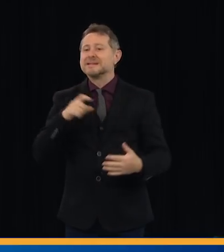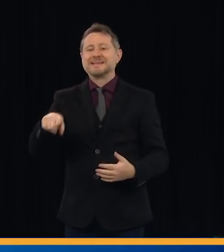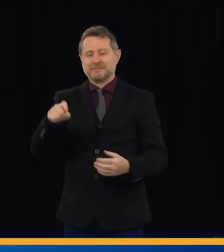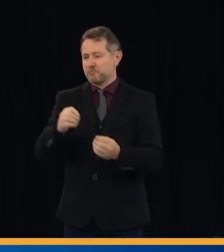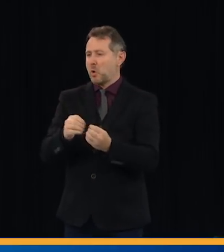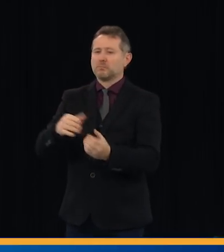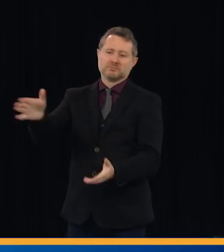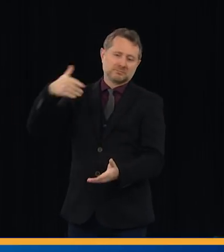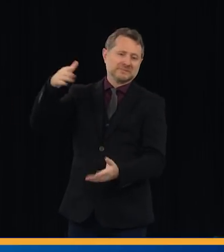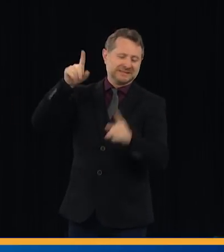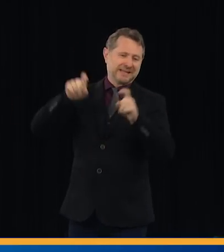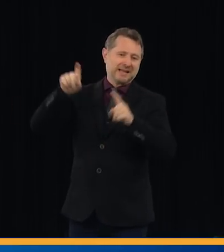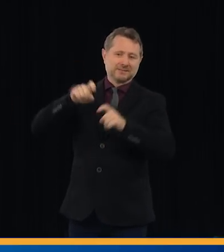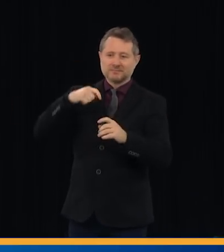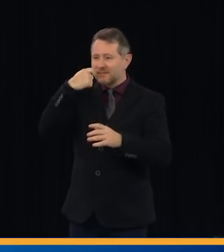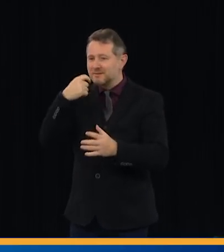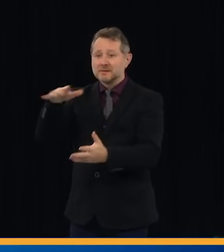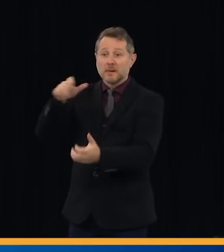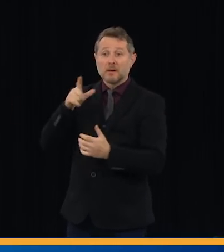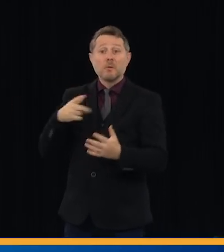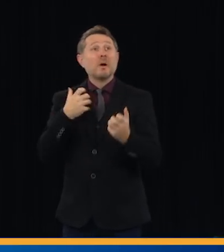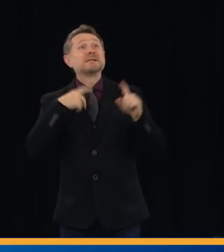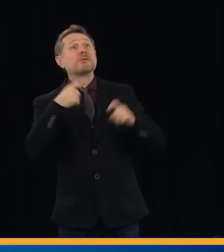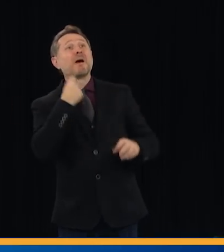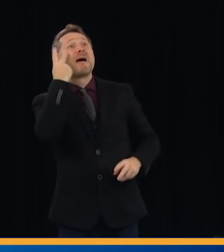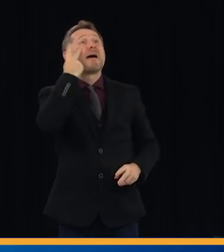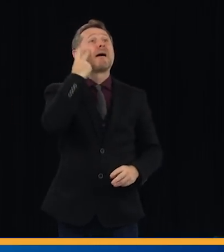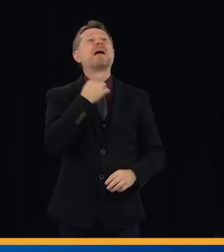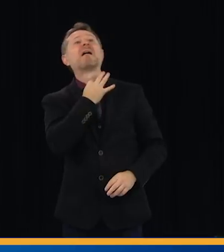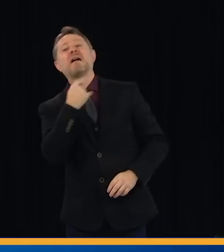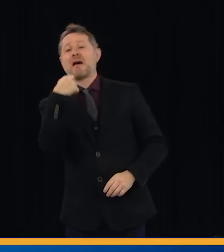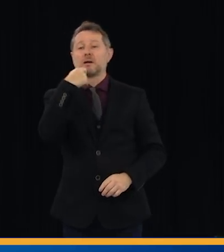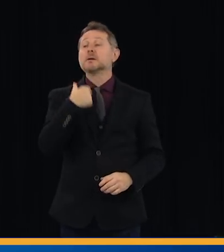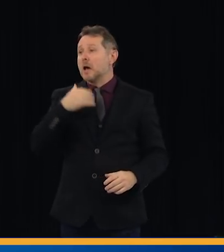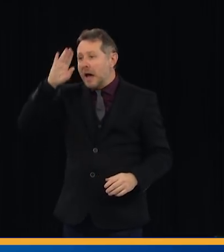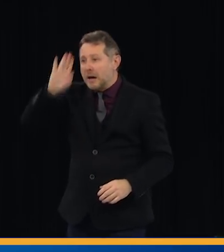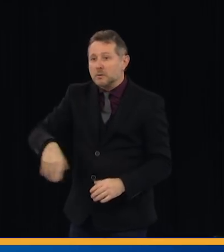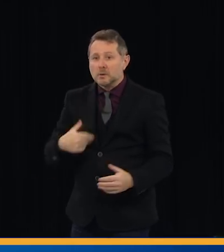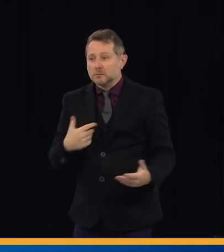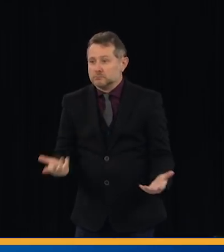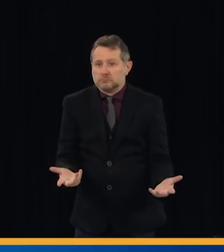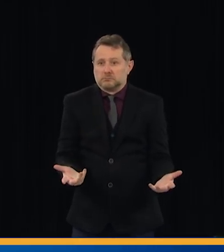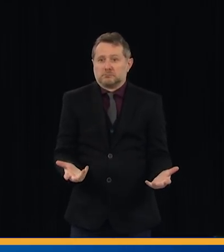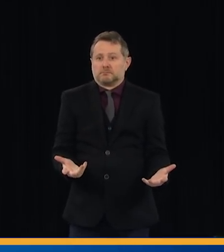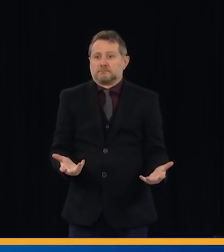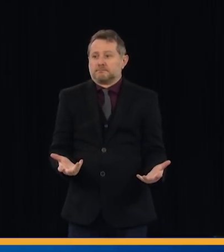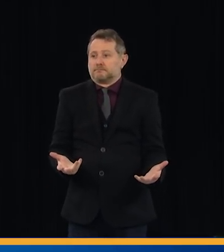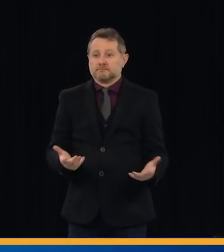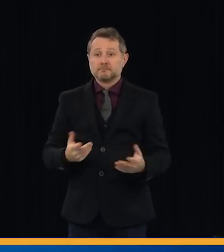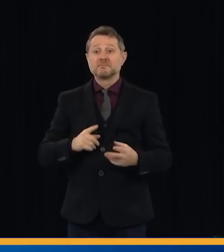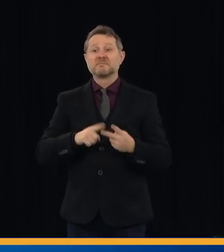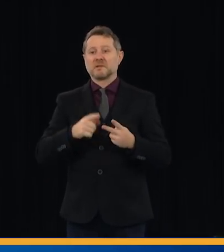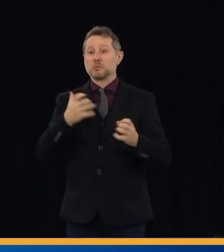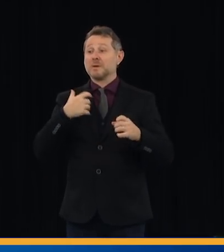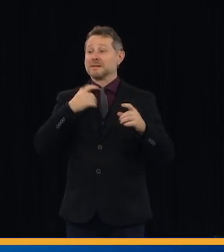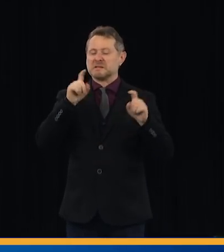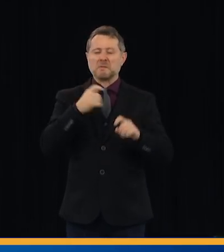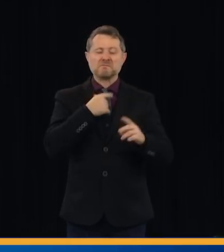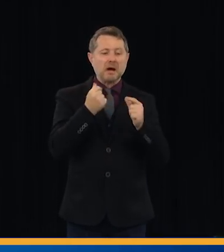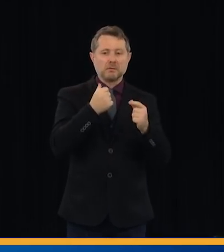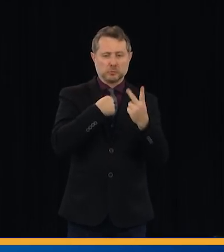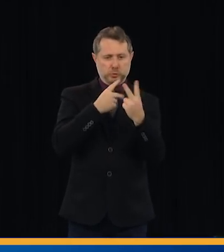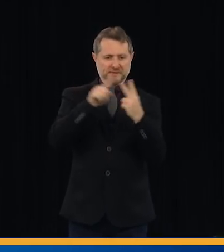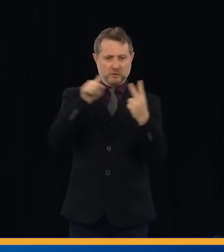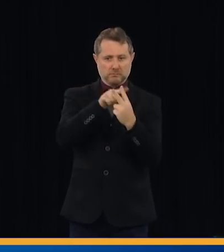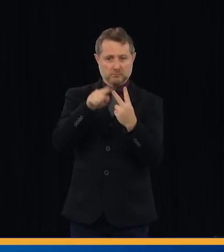people who can't get tests, and we need tests that are faster. There are other countries that are developing faster